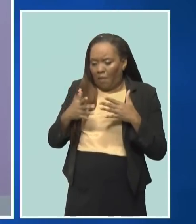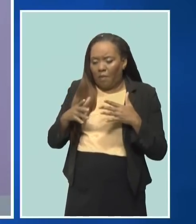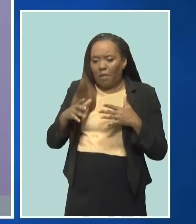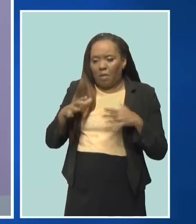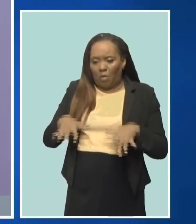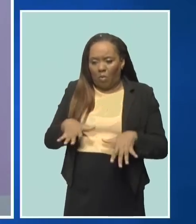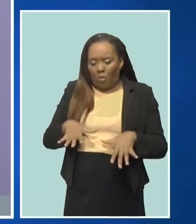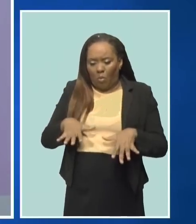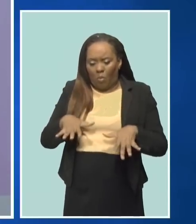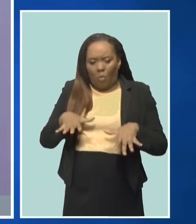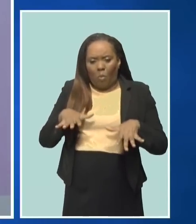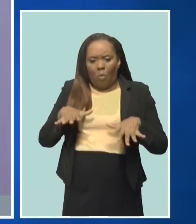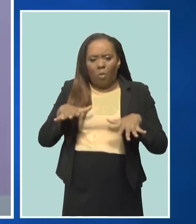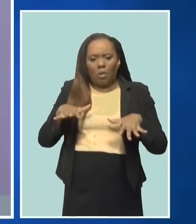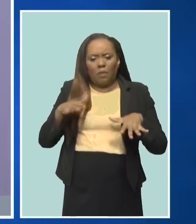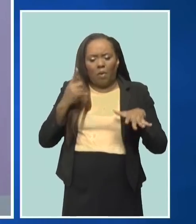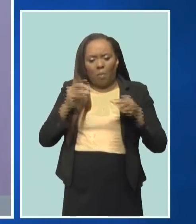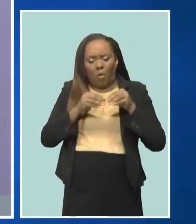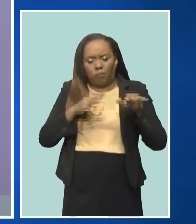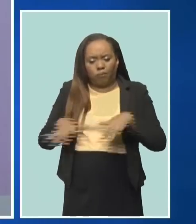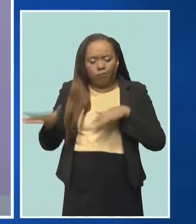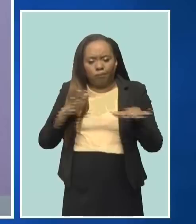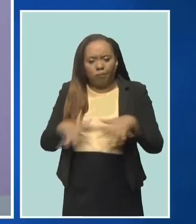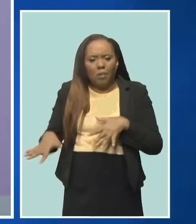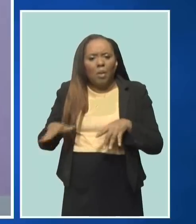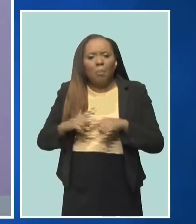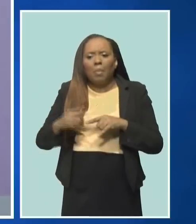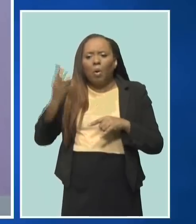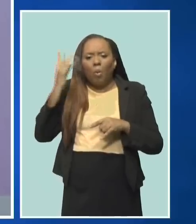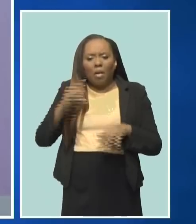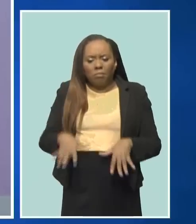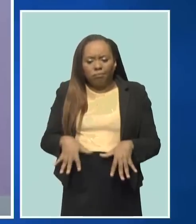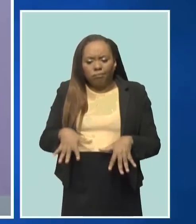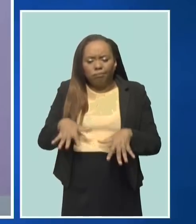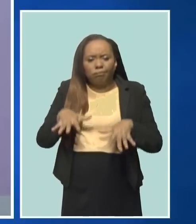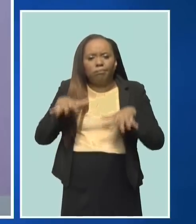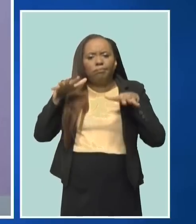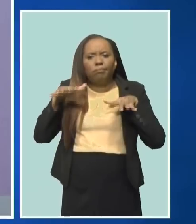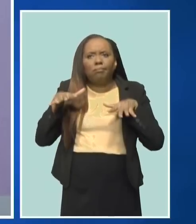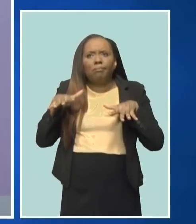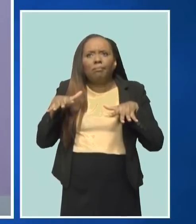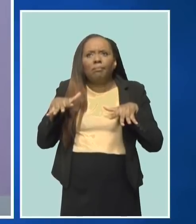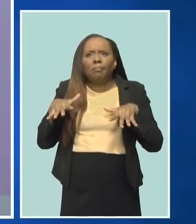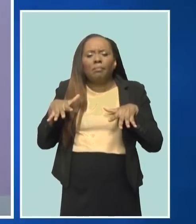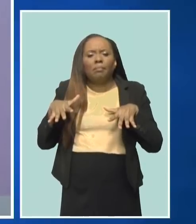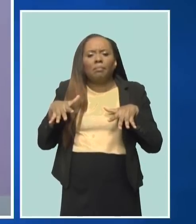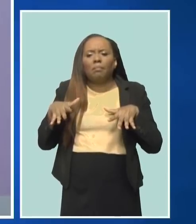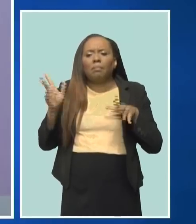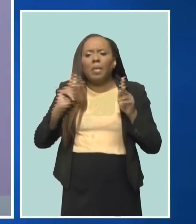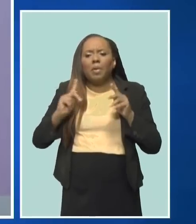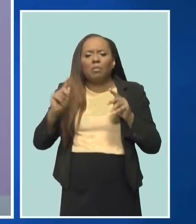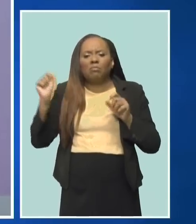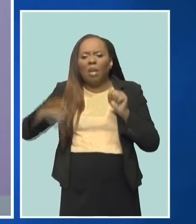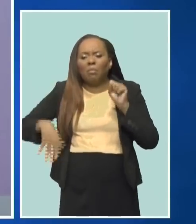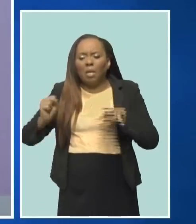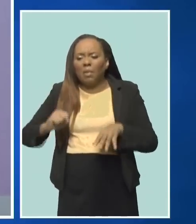grate was full up with plastic bottles. Plastic bottles blocking the grate. Even when we pulled it off,